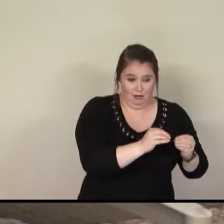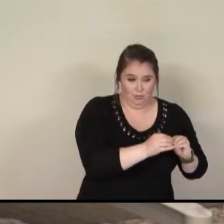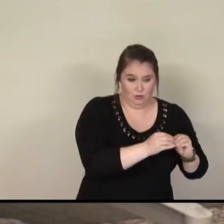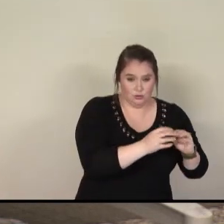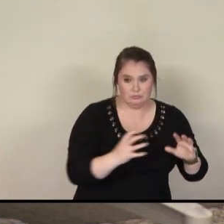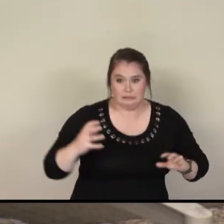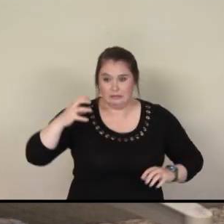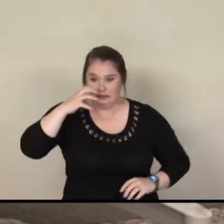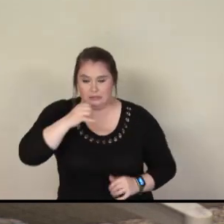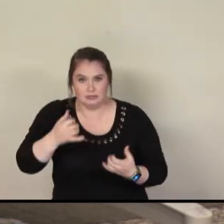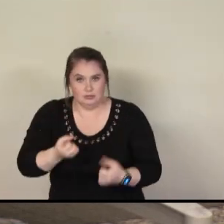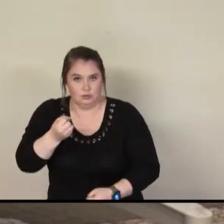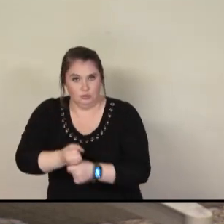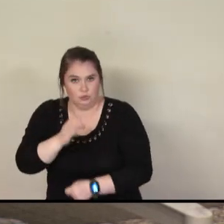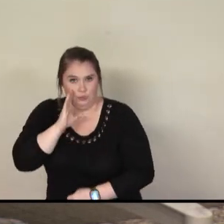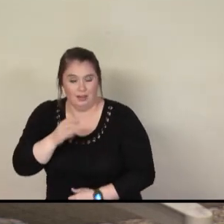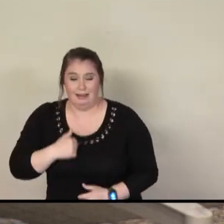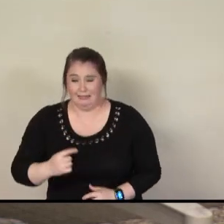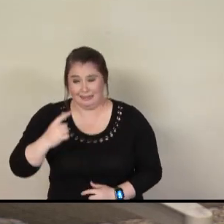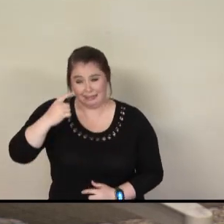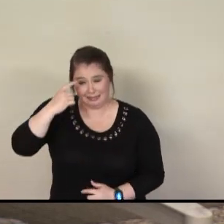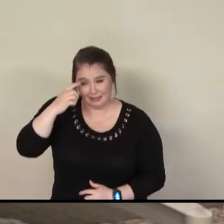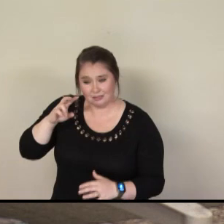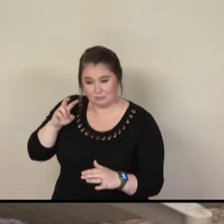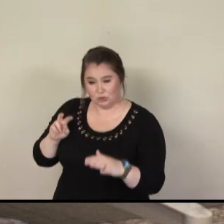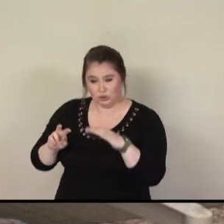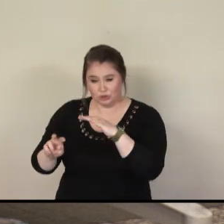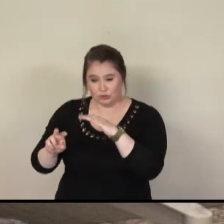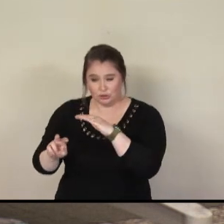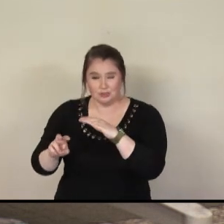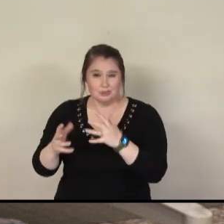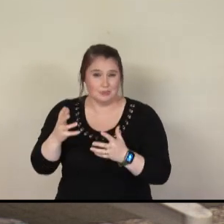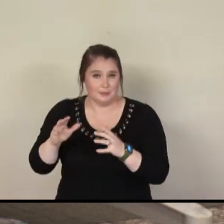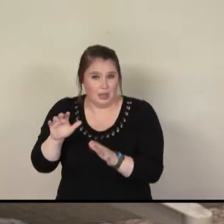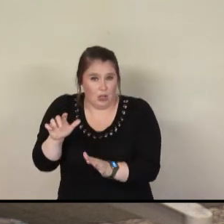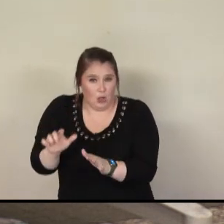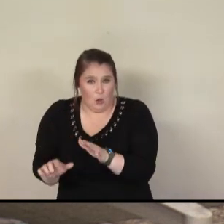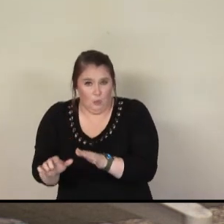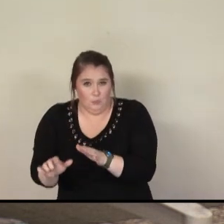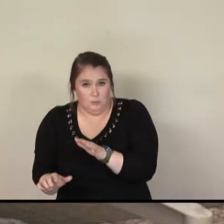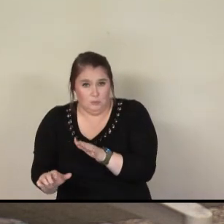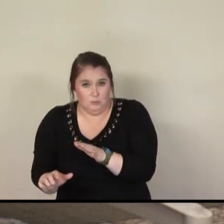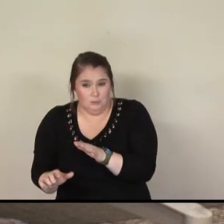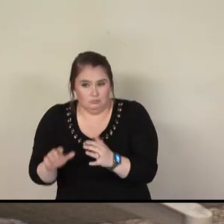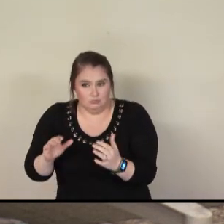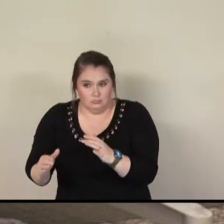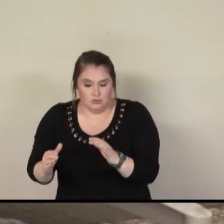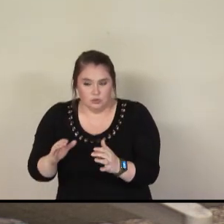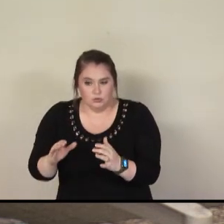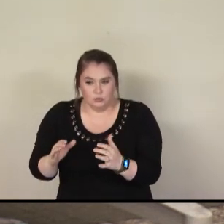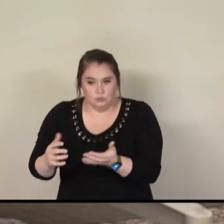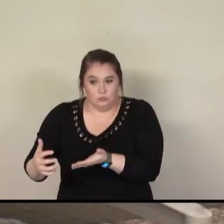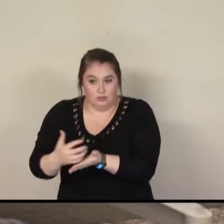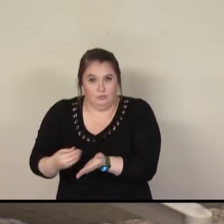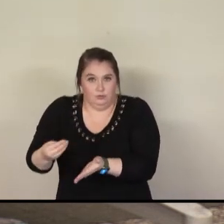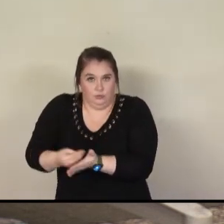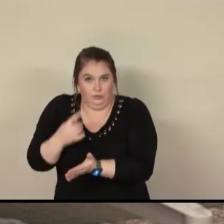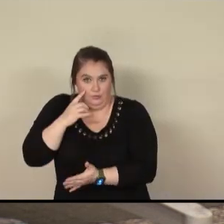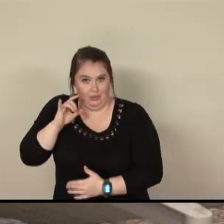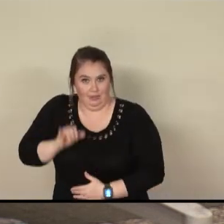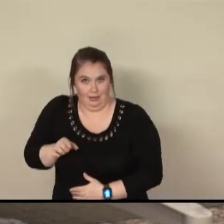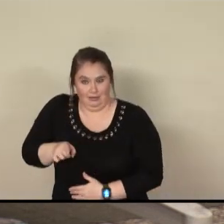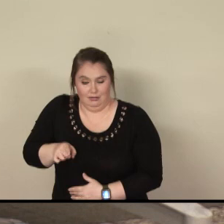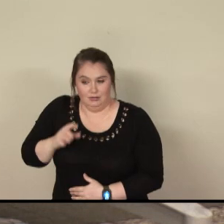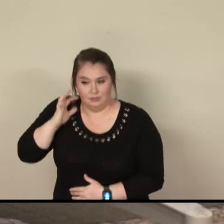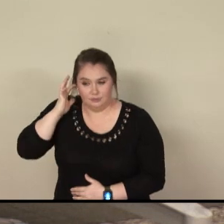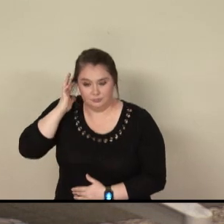our attendance was low, I think our projections might be a little bit low as far as where we're going to end up with revenues because of that.